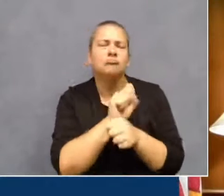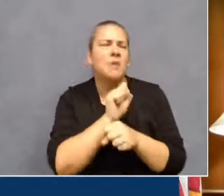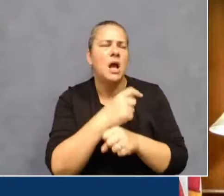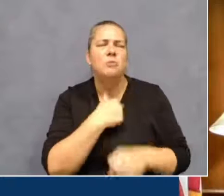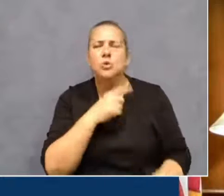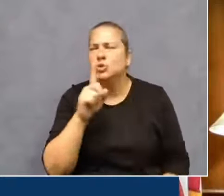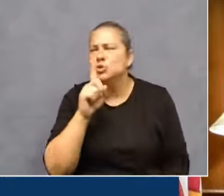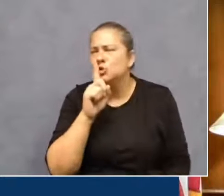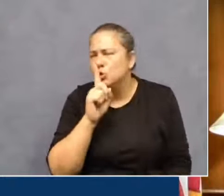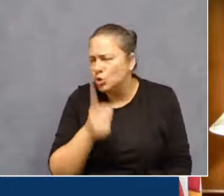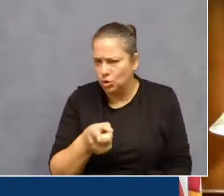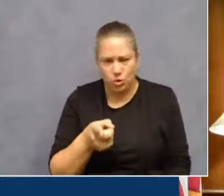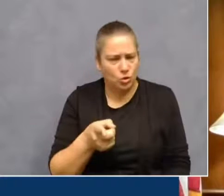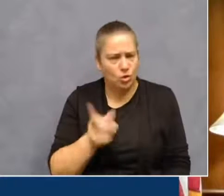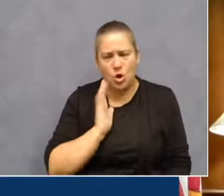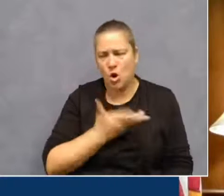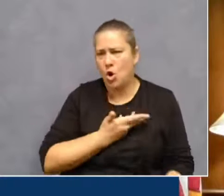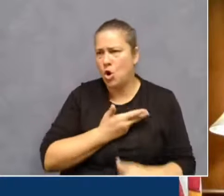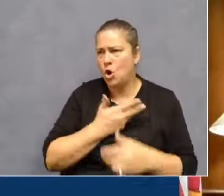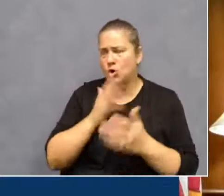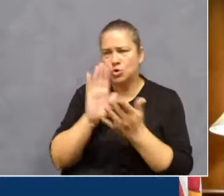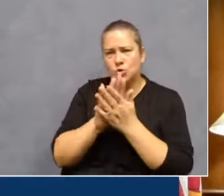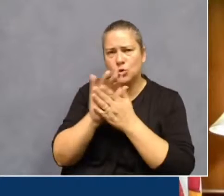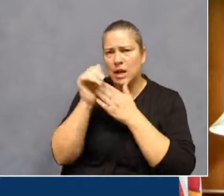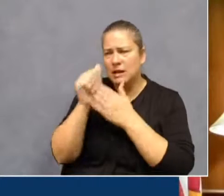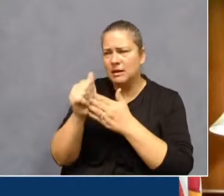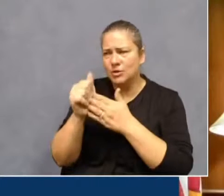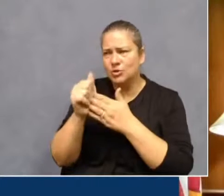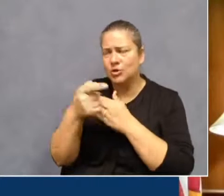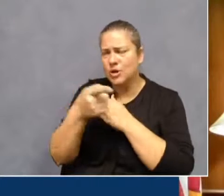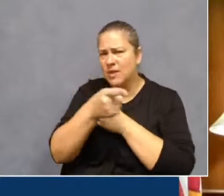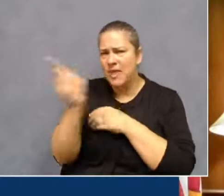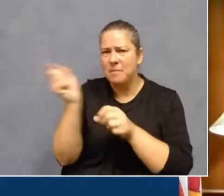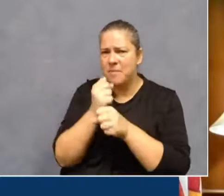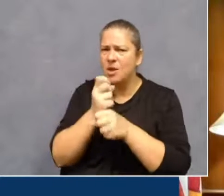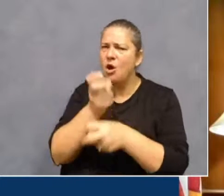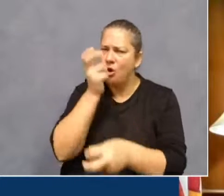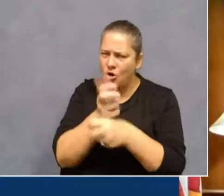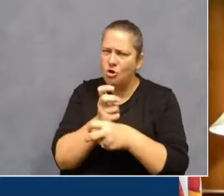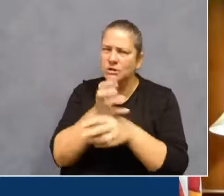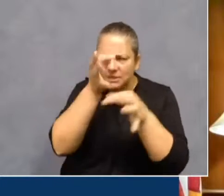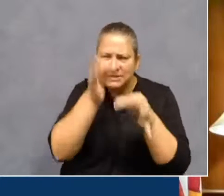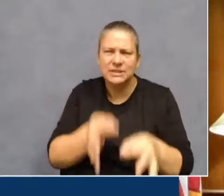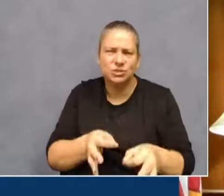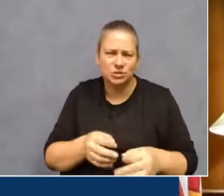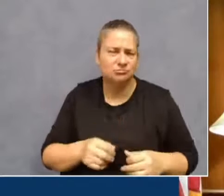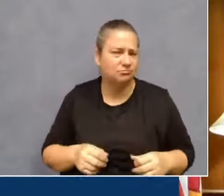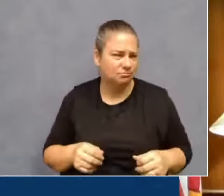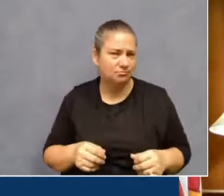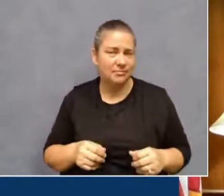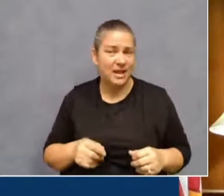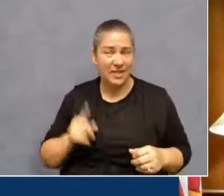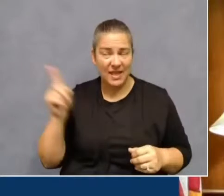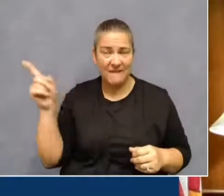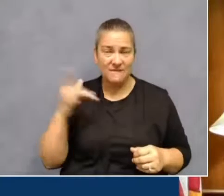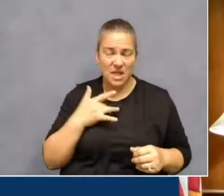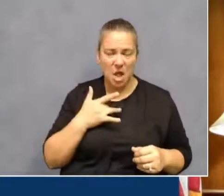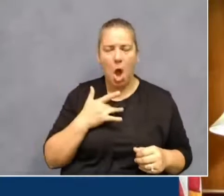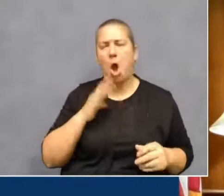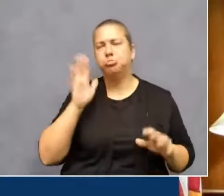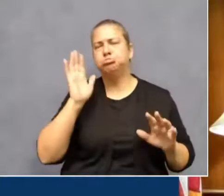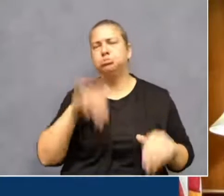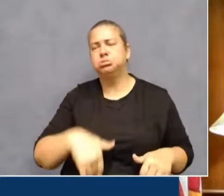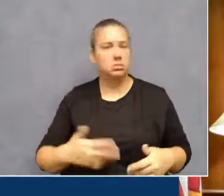our school leaders have made are tough. I know that they don't take them lightly. And I know that it's hard when